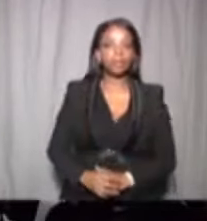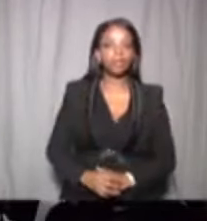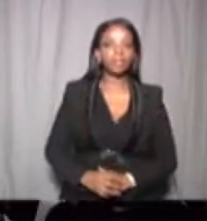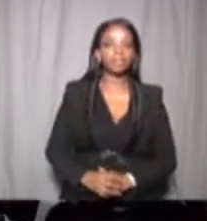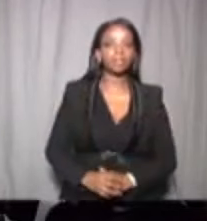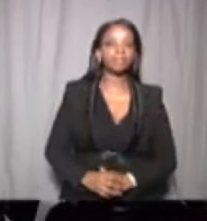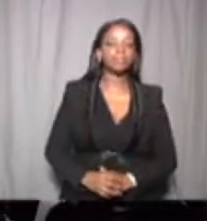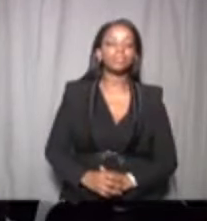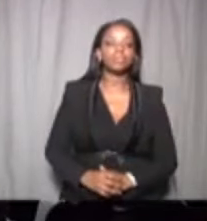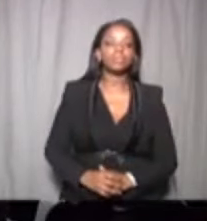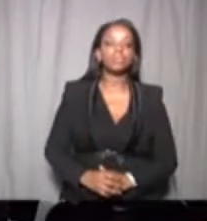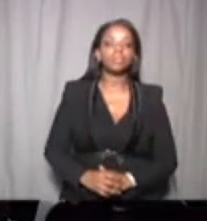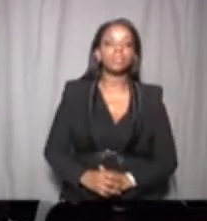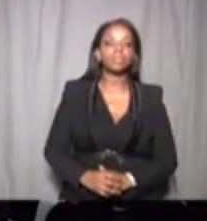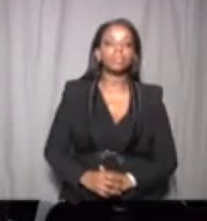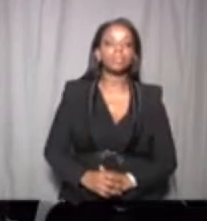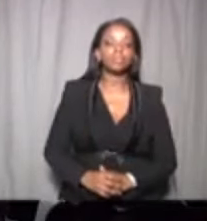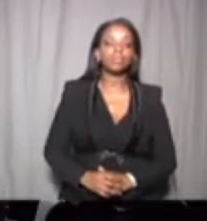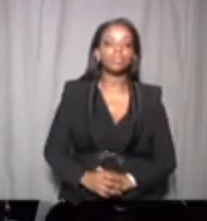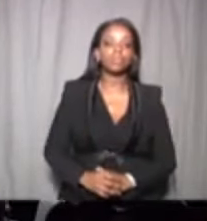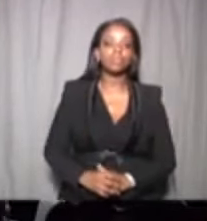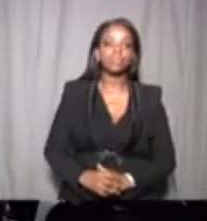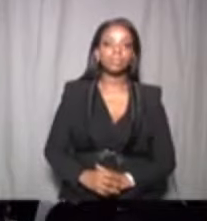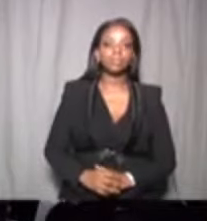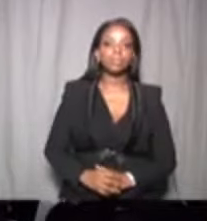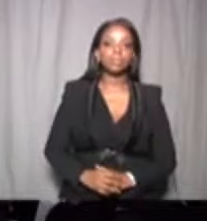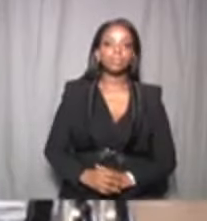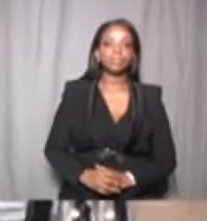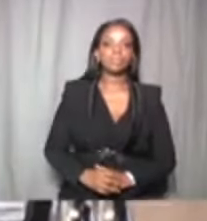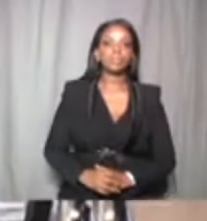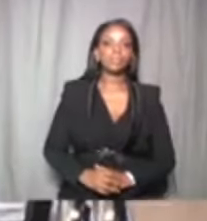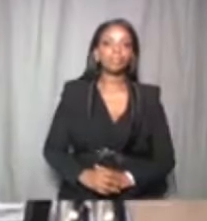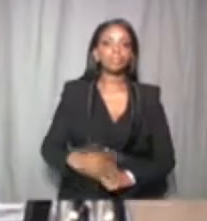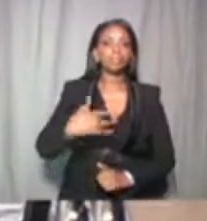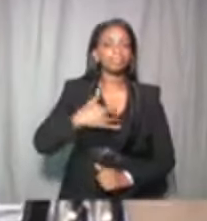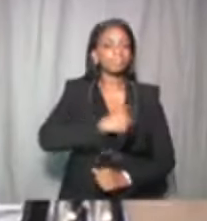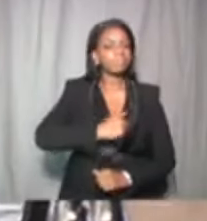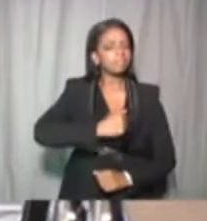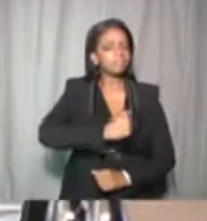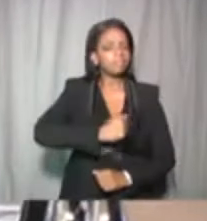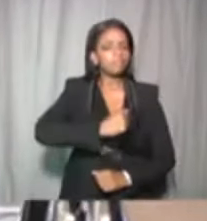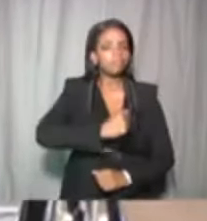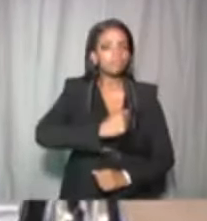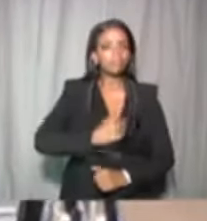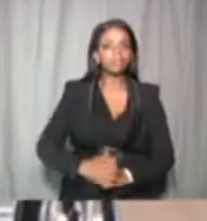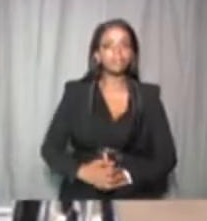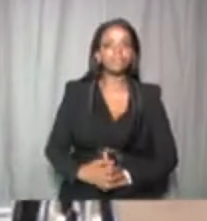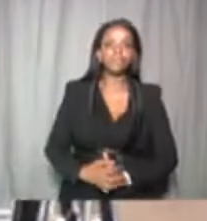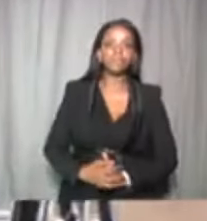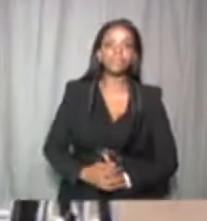kindly accept my apology, Madam Speaker.